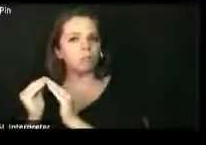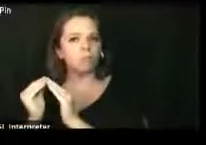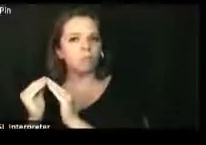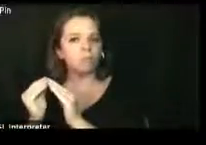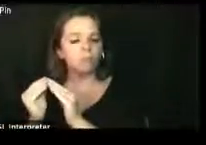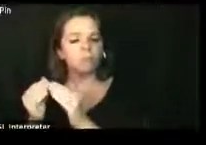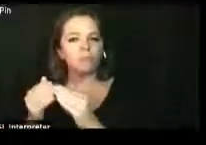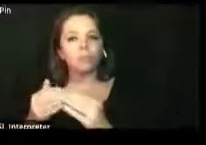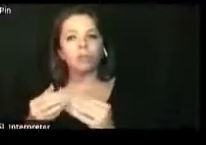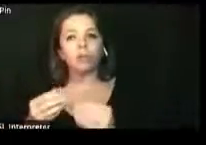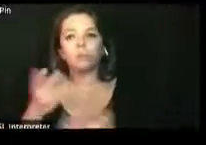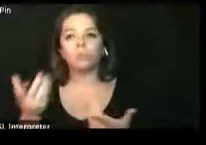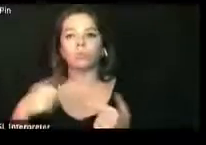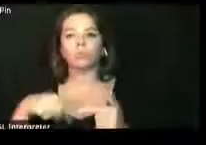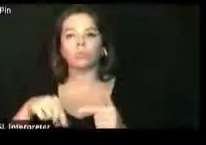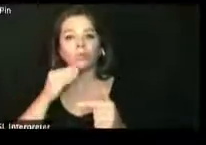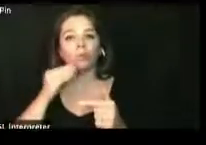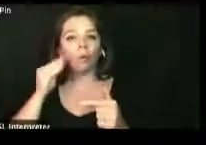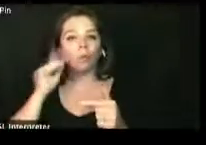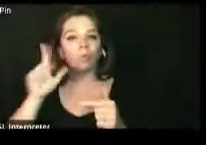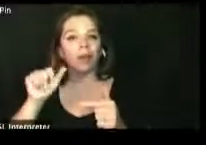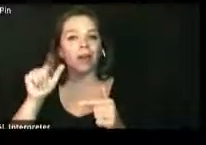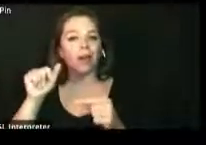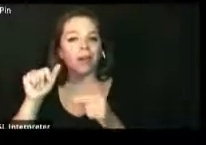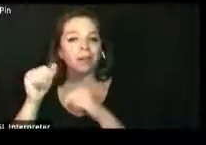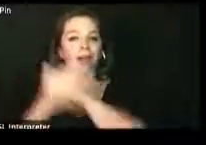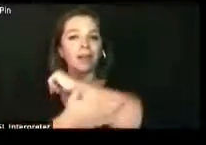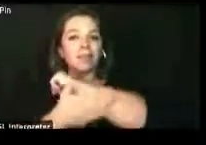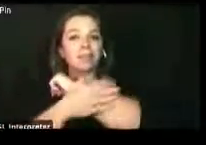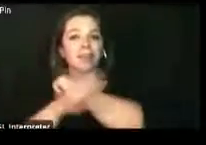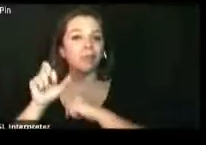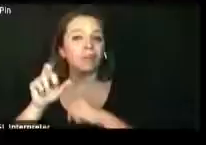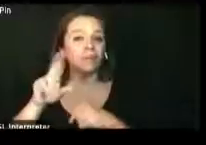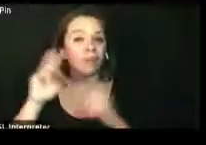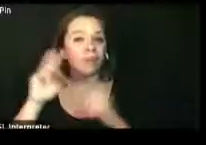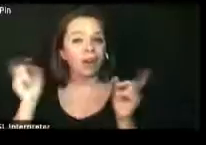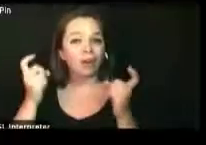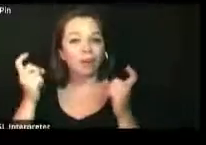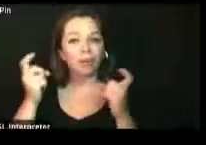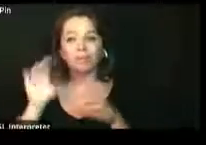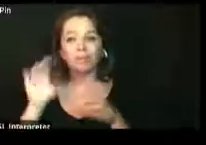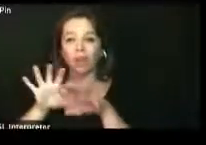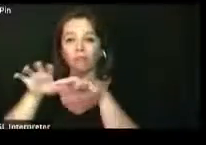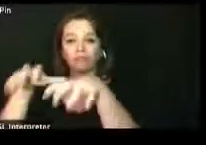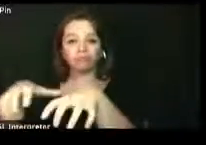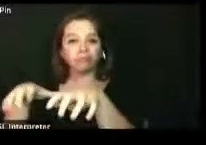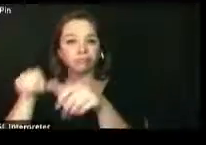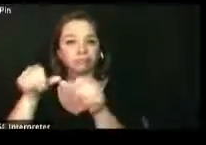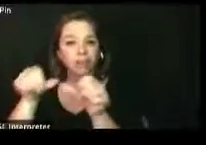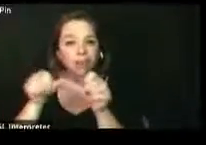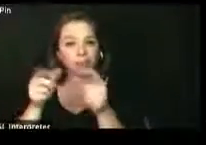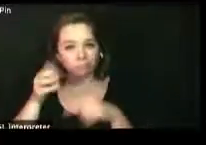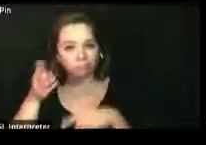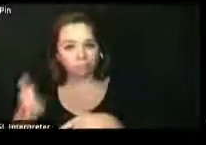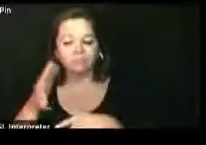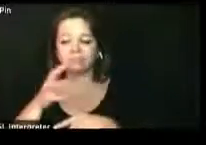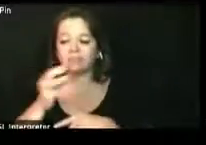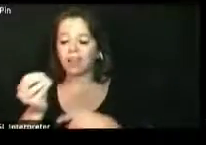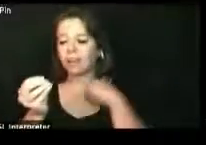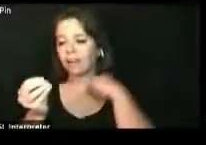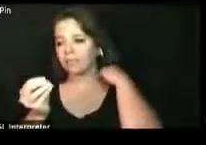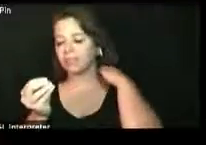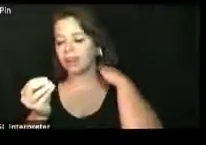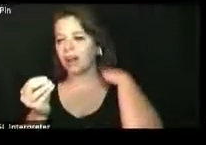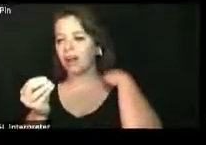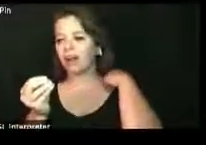We're home of the LA County Fairgrounds, and of course, you know, we have you know,